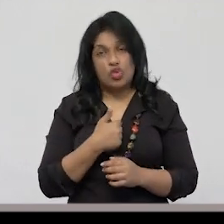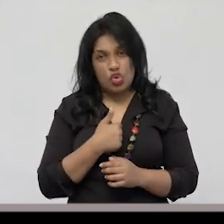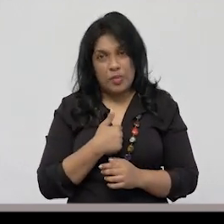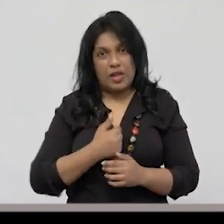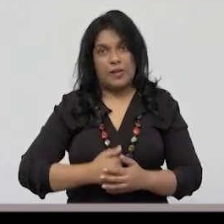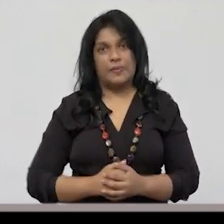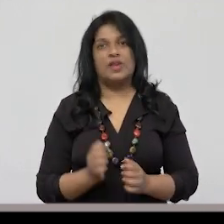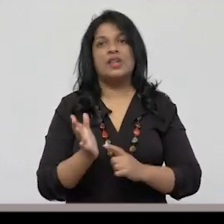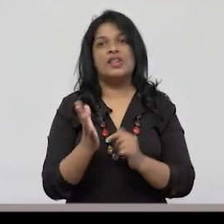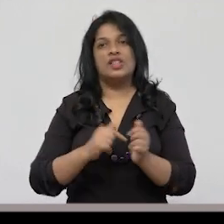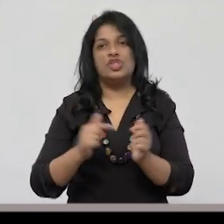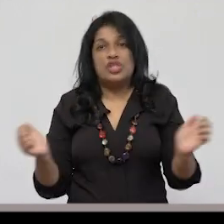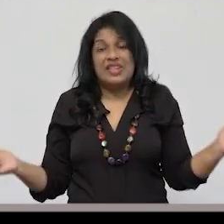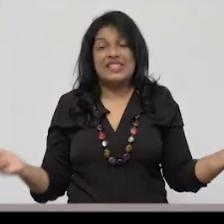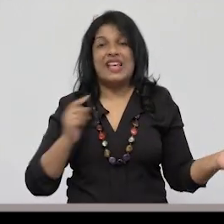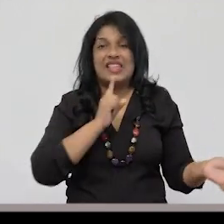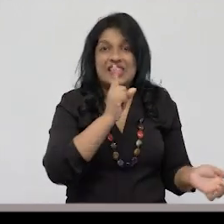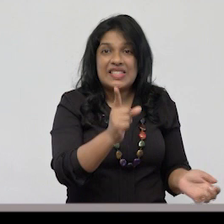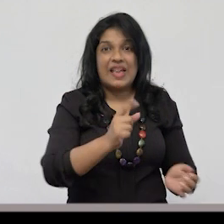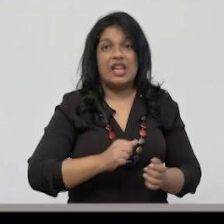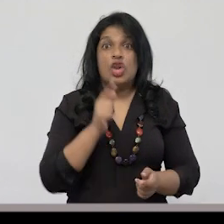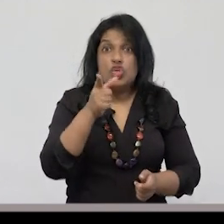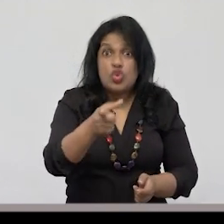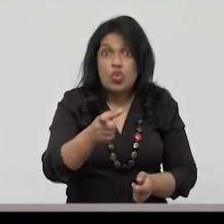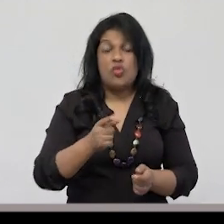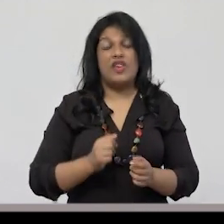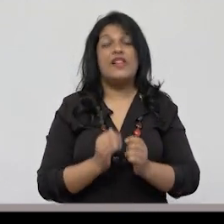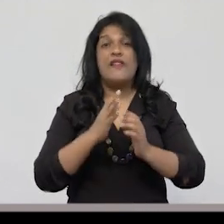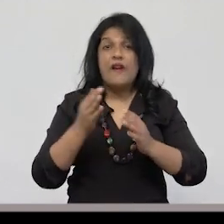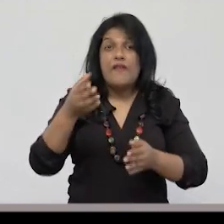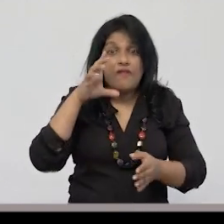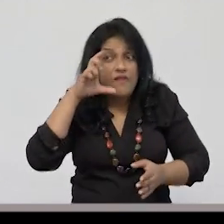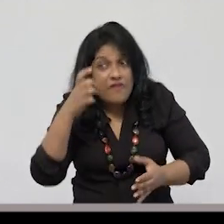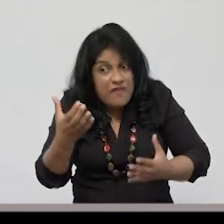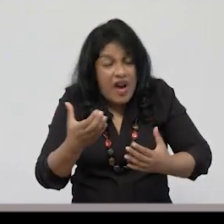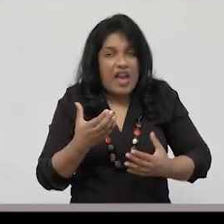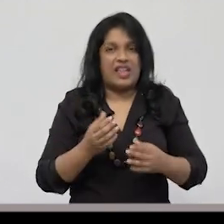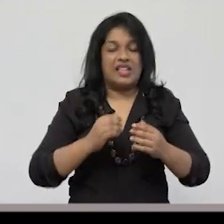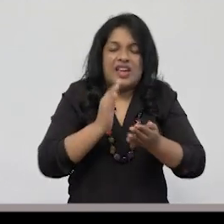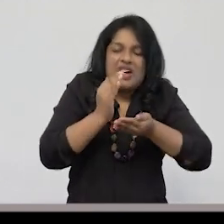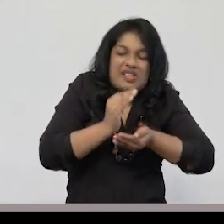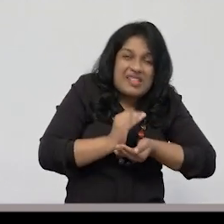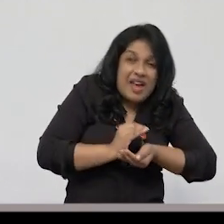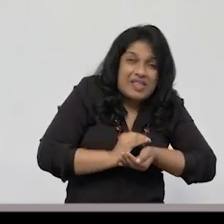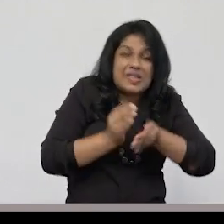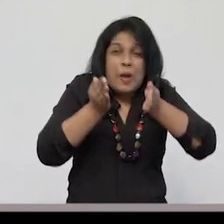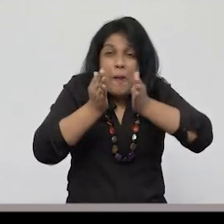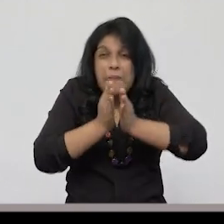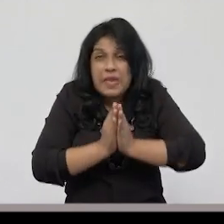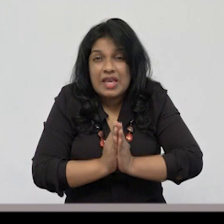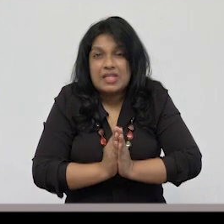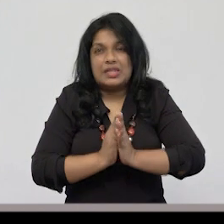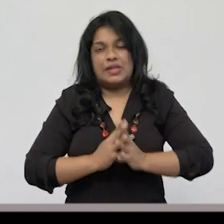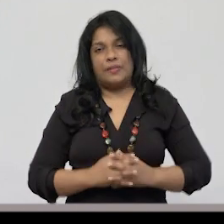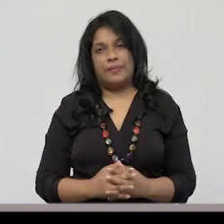heart, and you will find rest for your souls. For my yoke is easy to bear, and the burden I